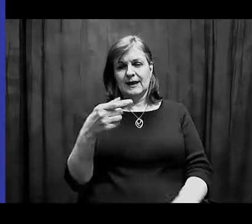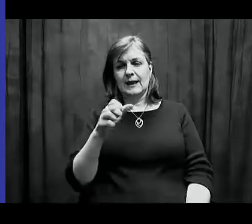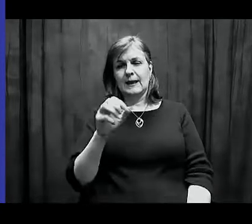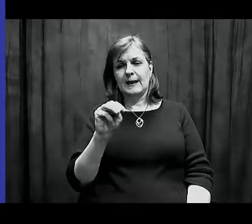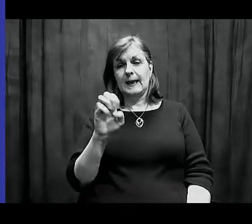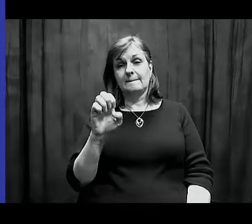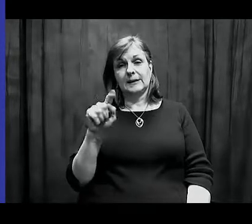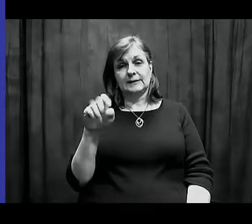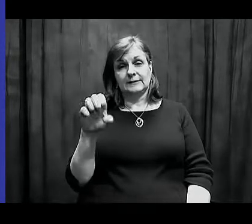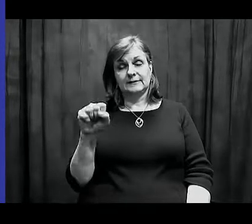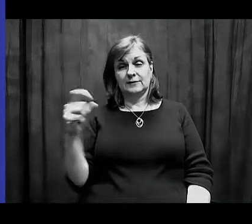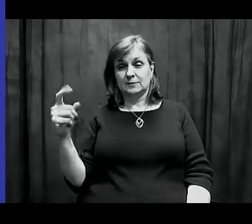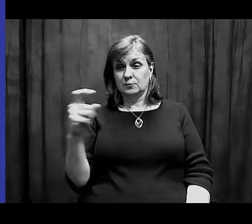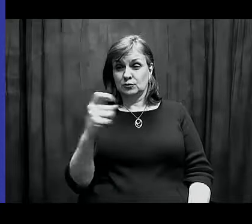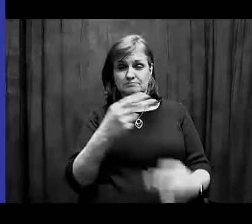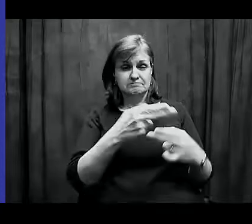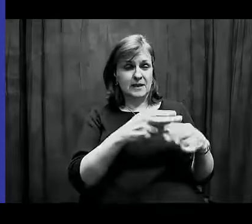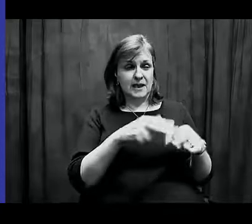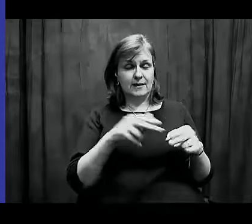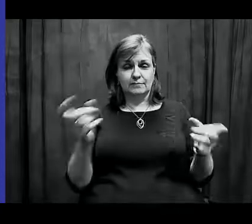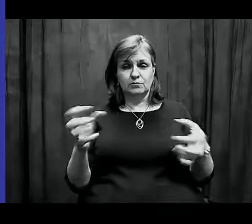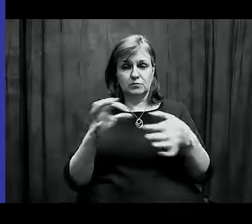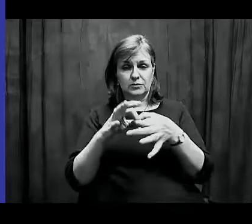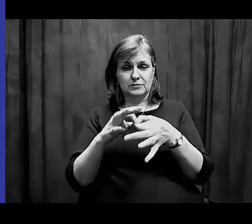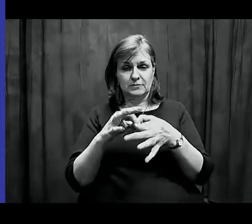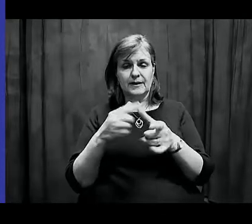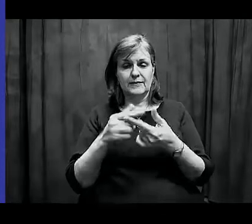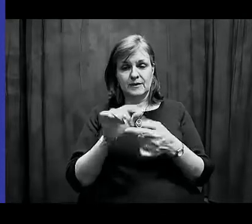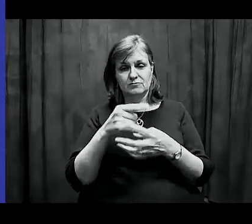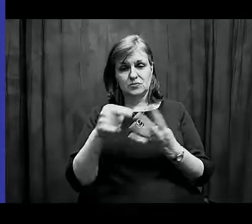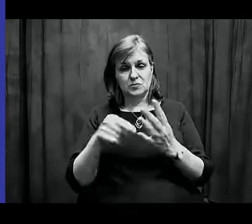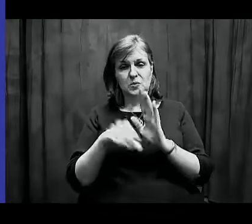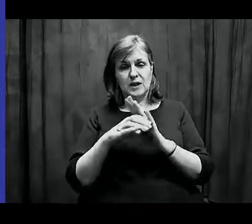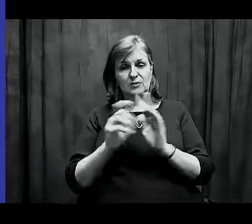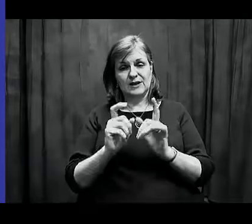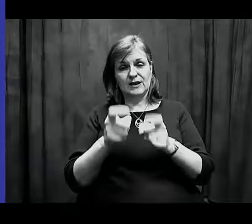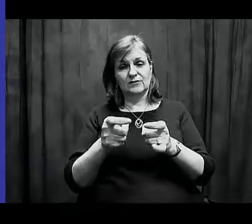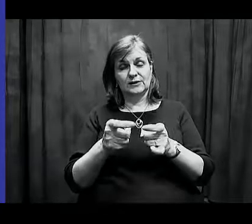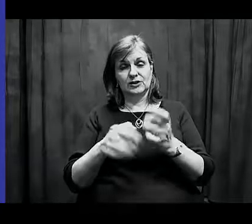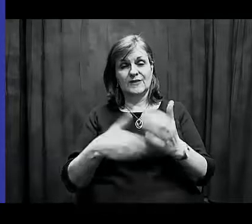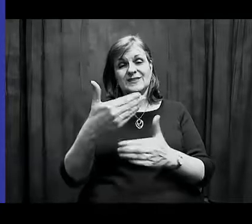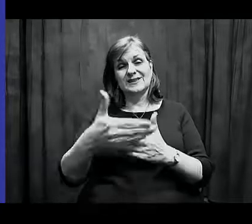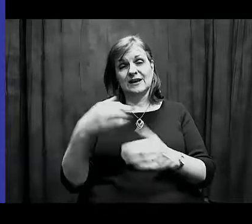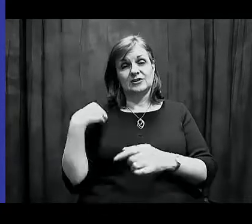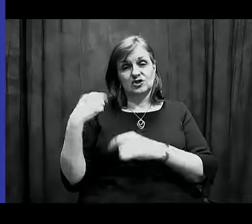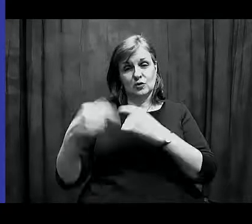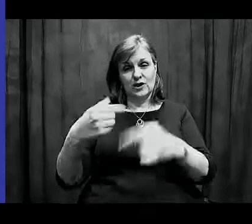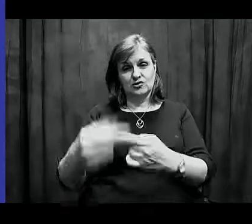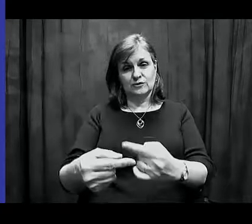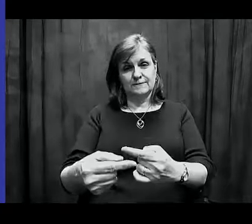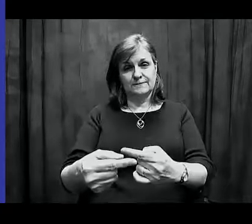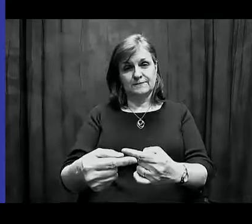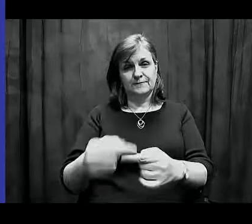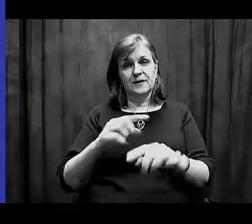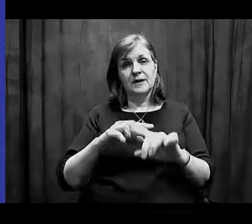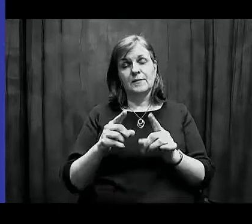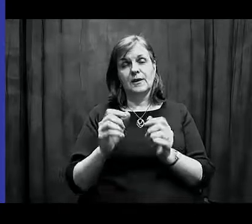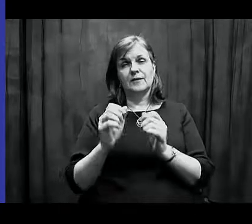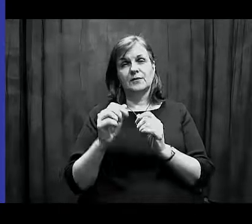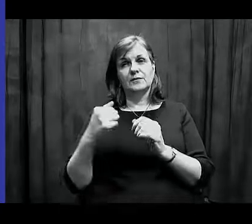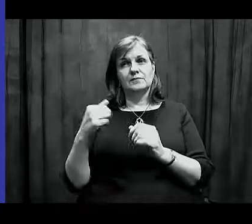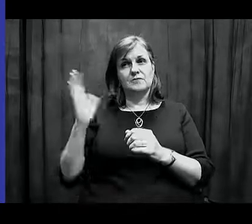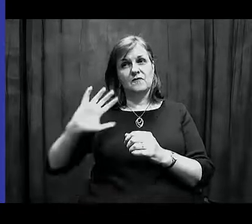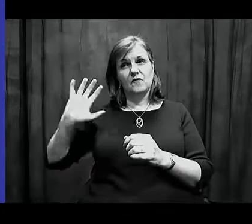coming together and producing gametes that will be passed on to the next generation. The thought